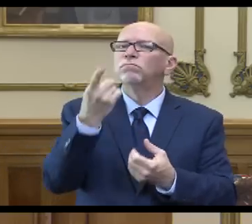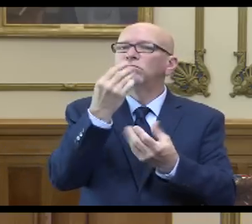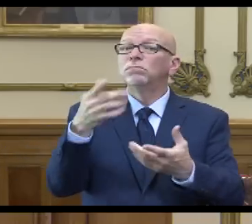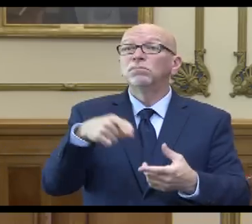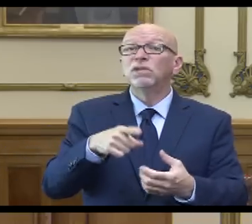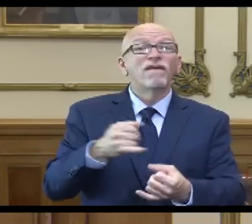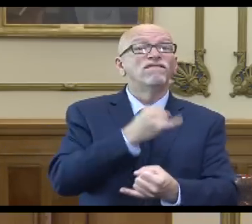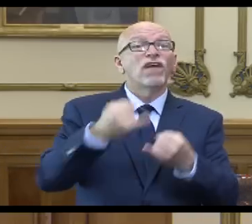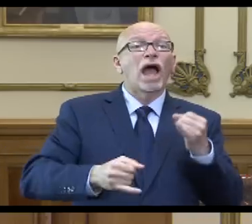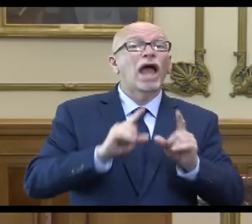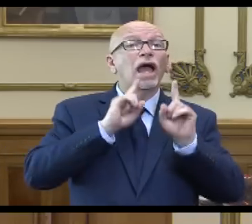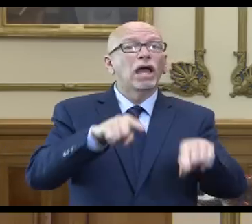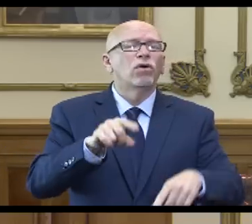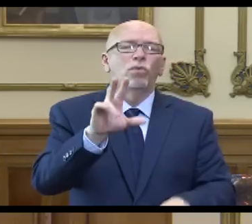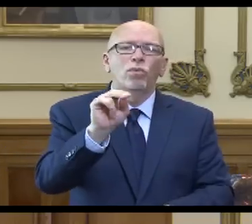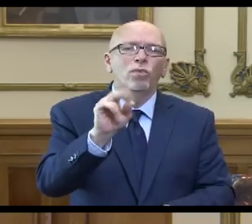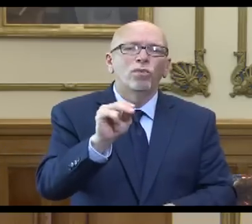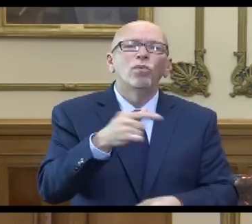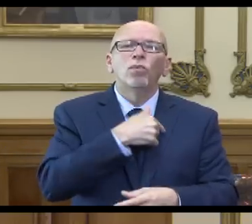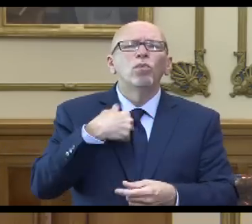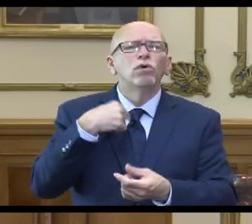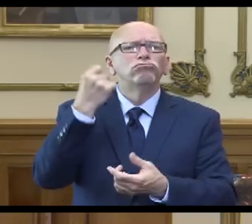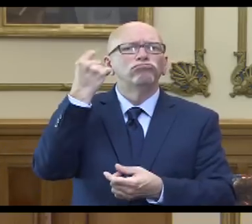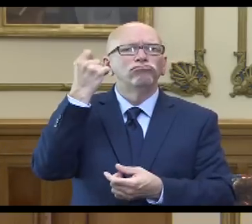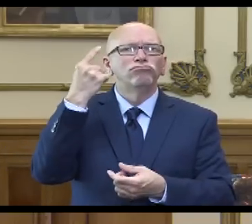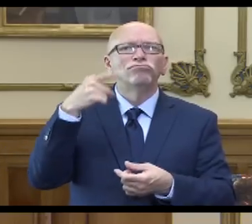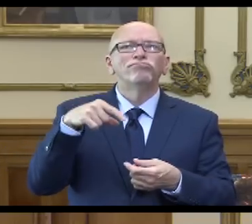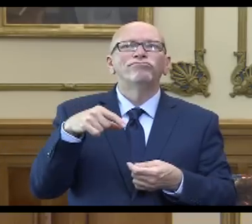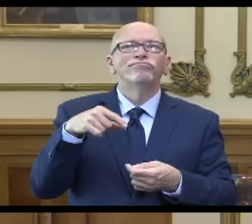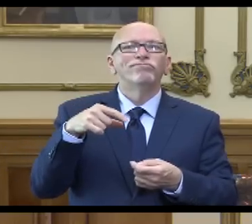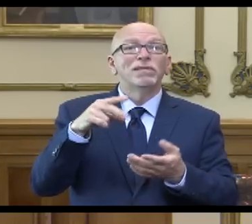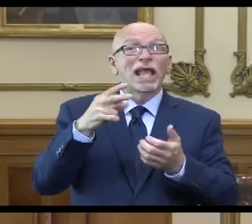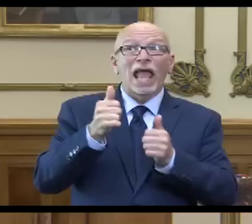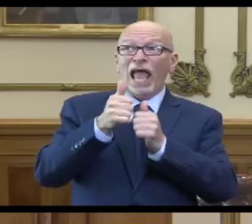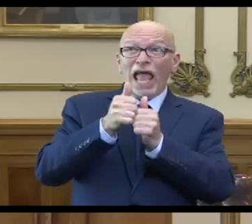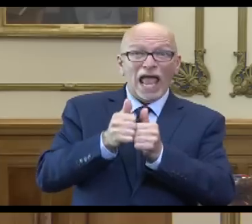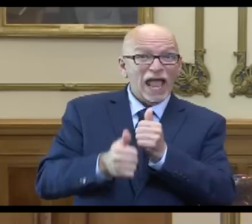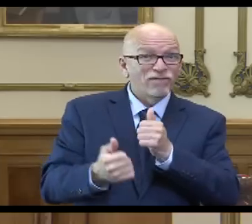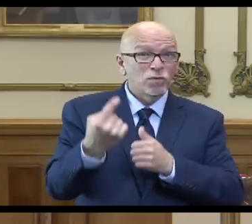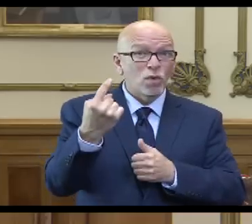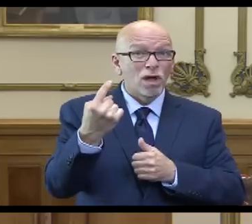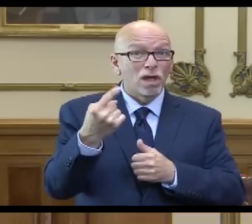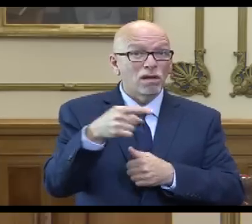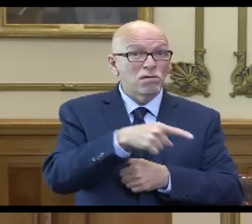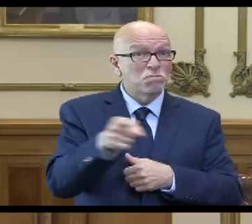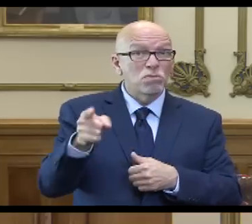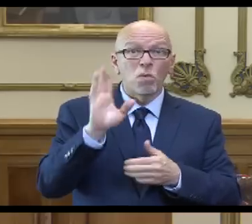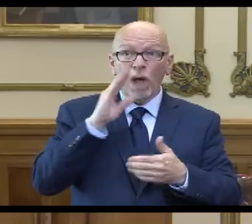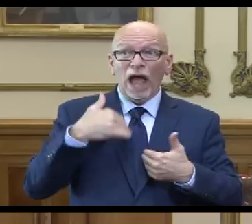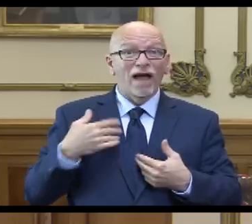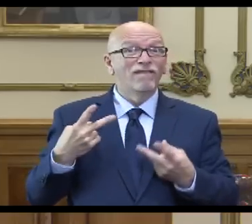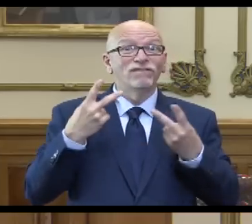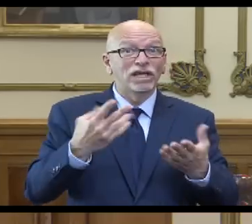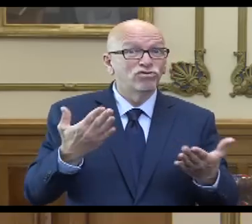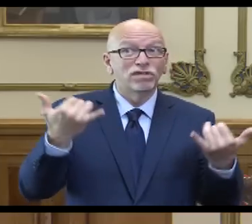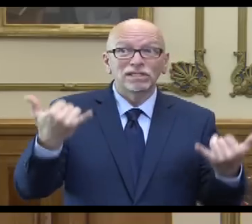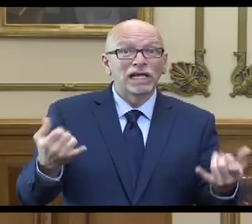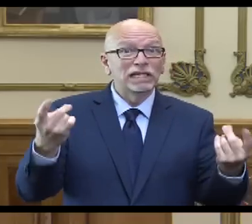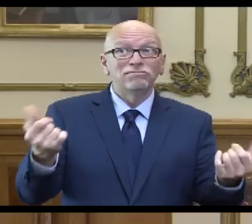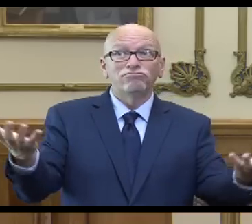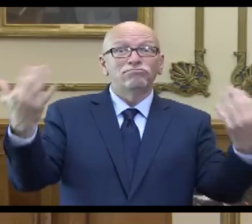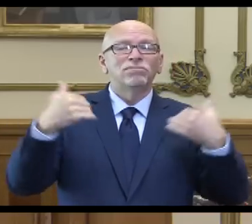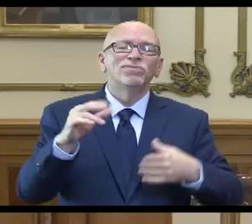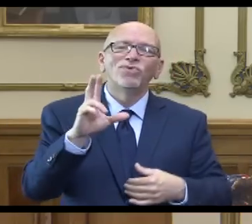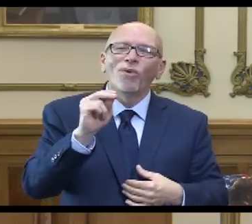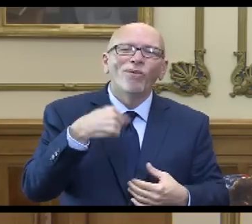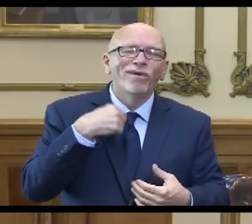final solution. We recognize that this will not allow everyone in a facility to be visited at this time.